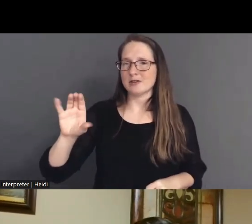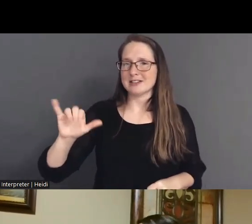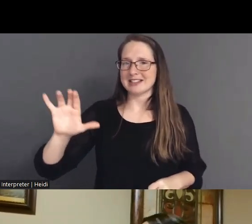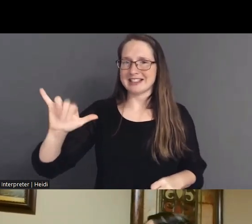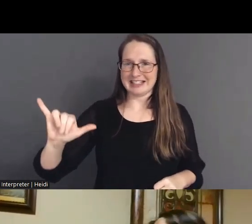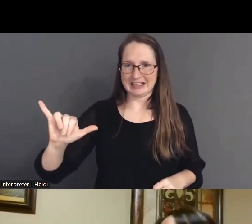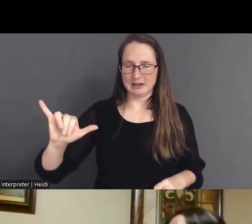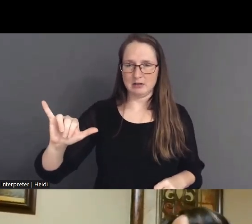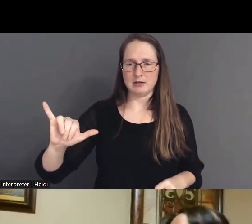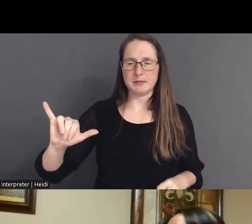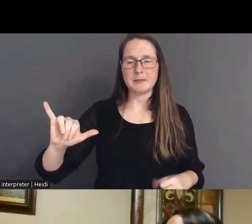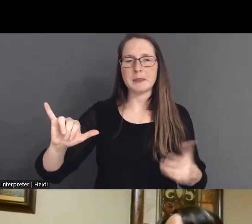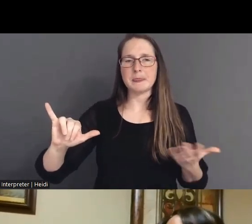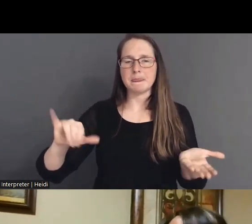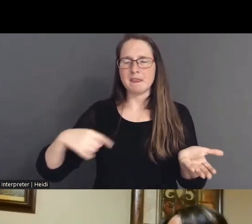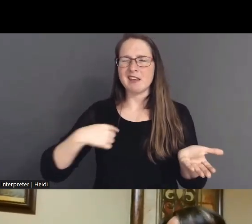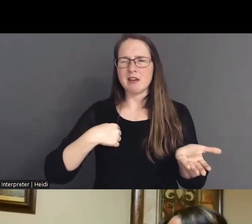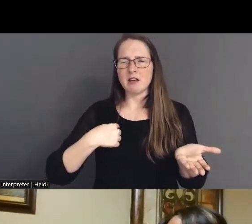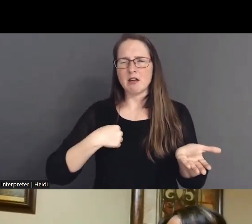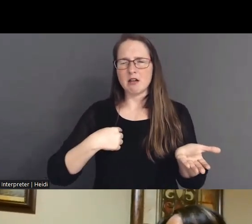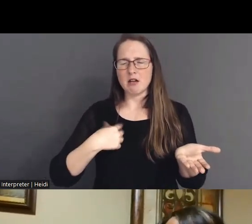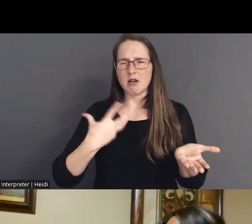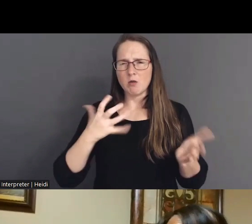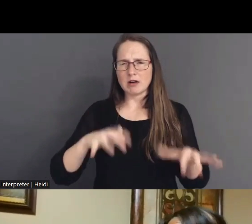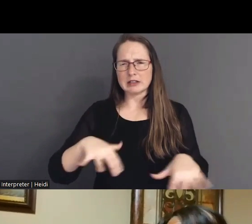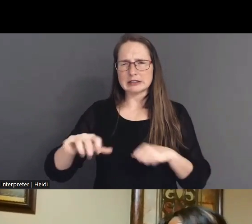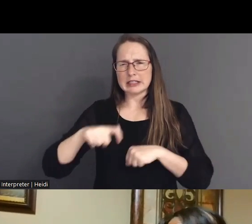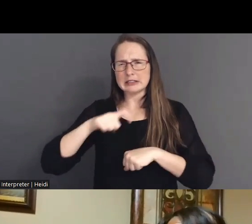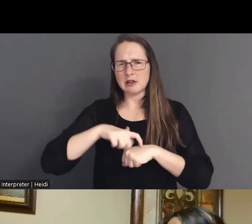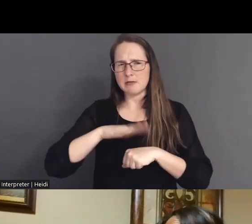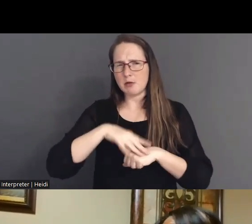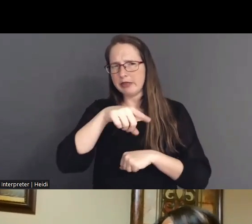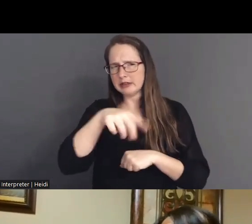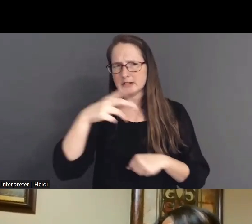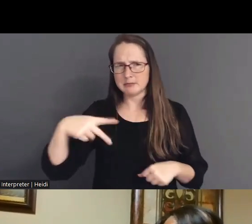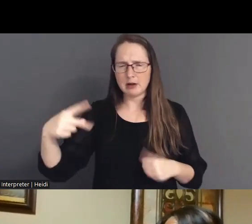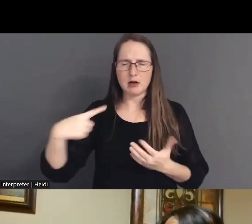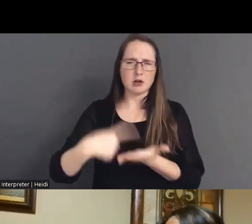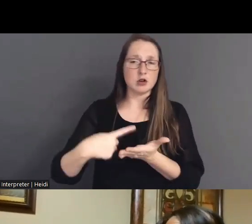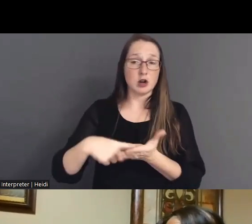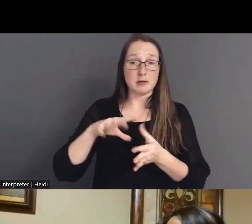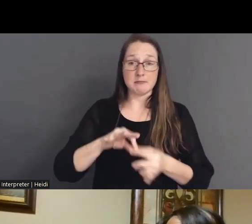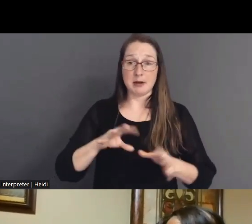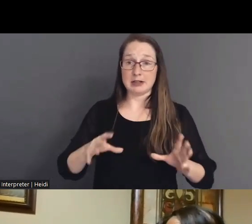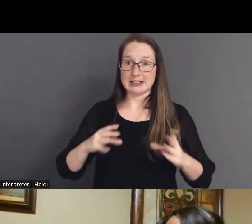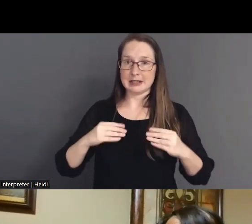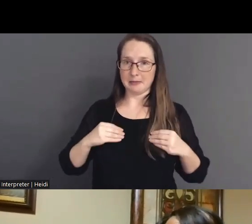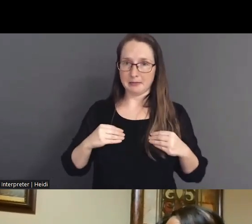I don't want to spend time on this PowerPoint talking